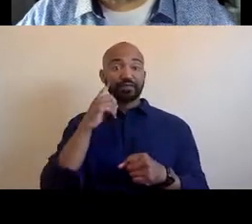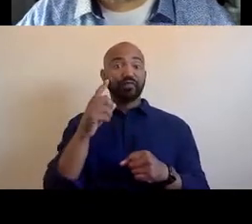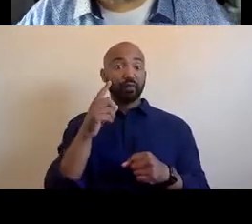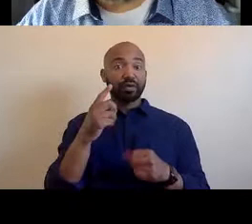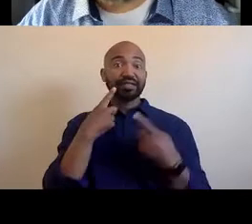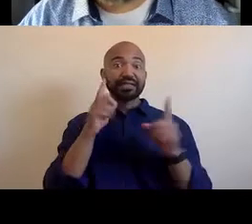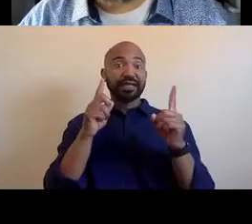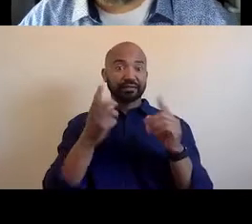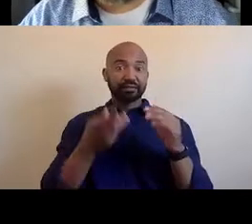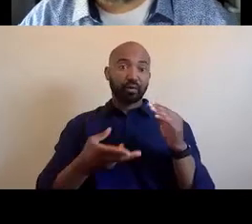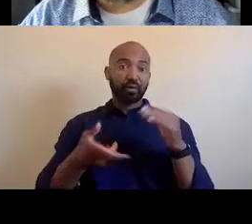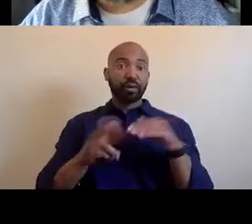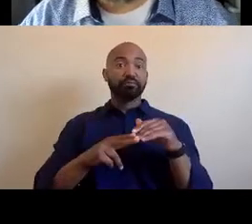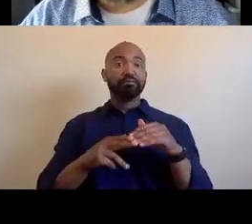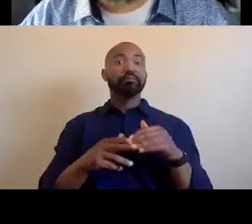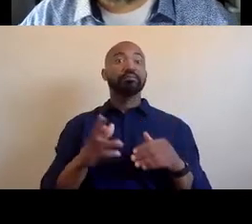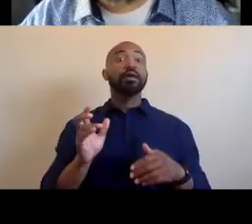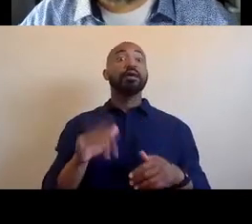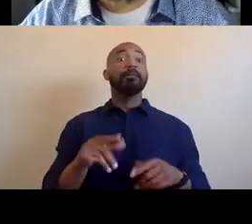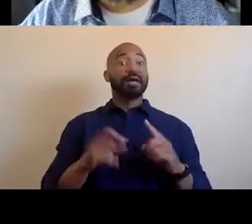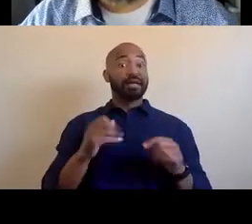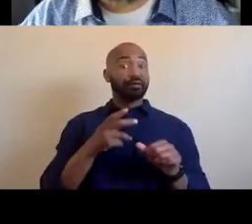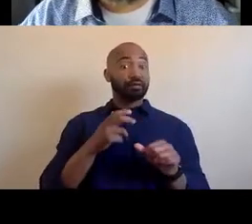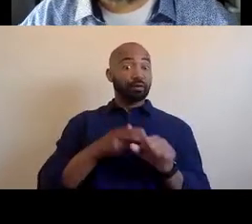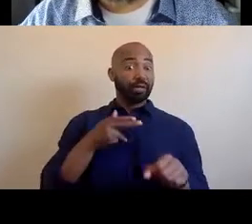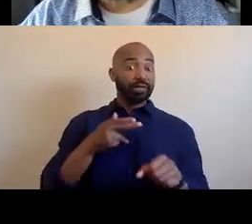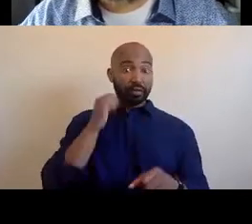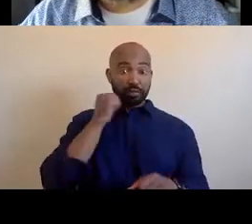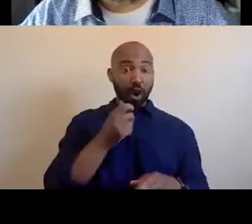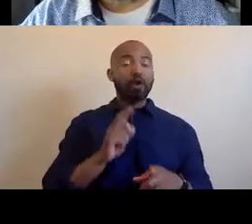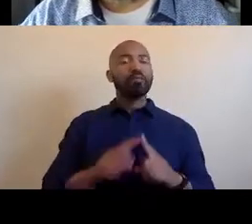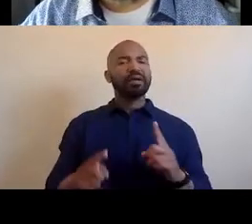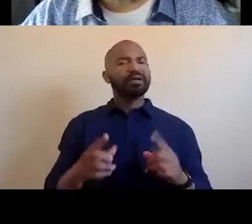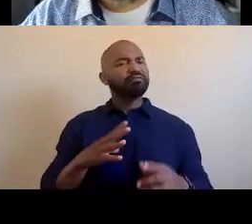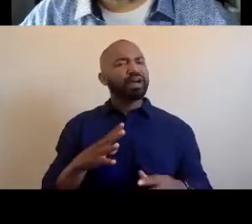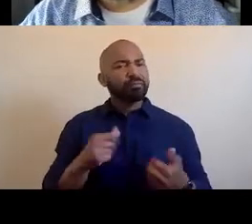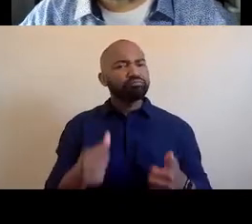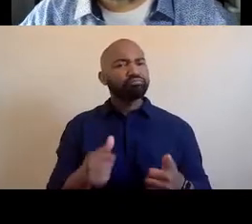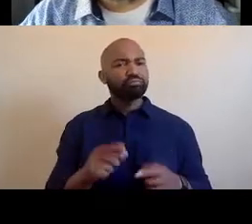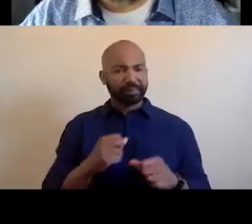to make sure that they feel equipped and ready to rumble with that. So,